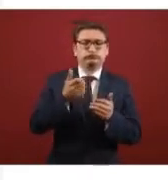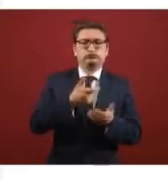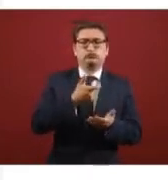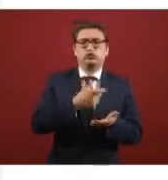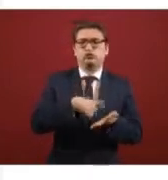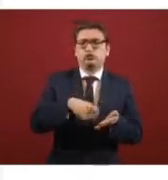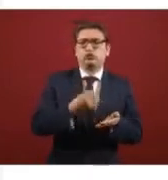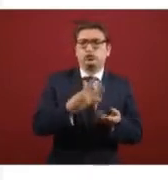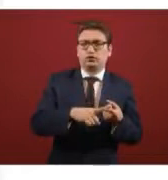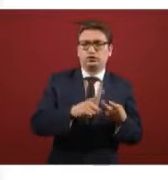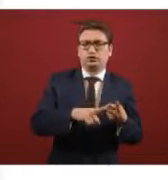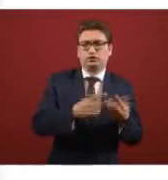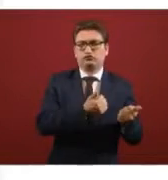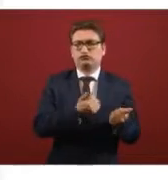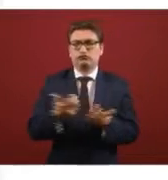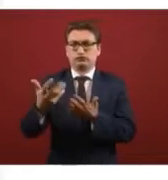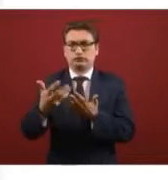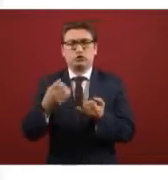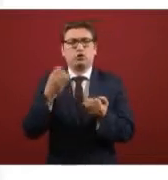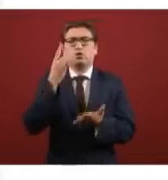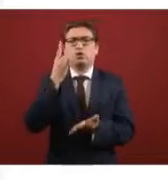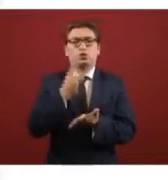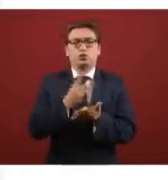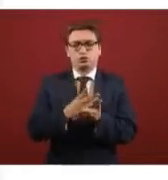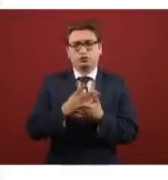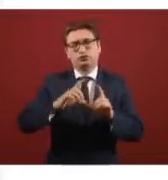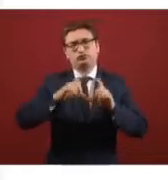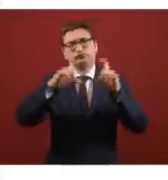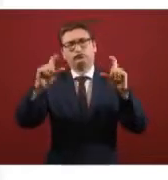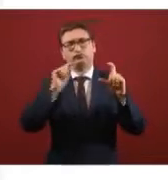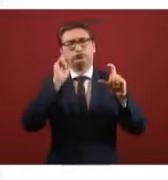iPhones or map.